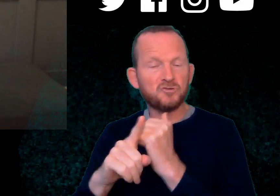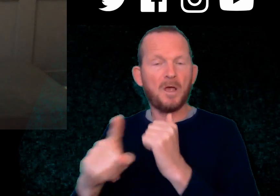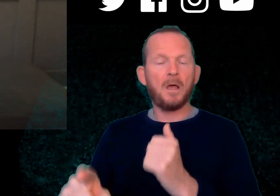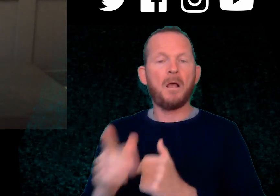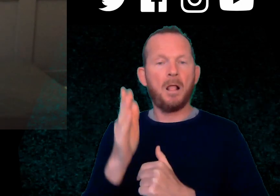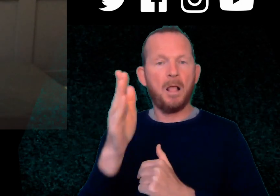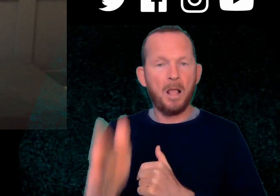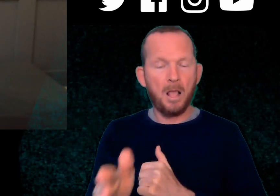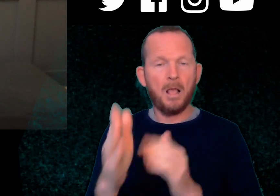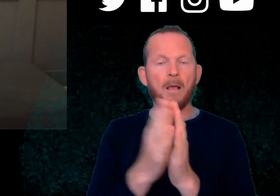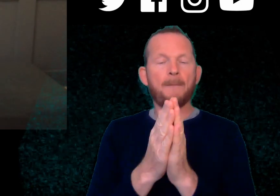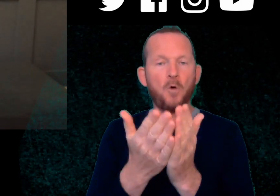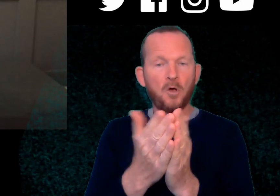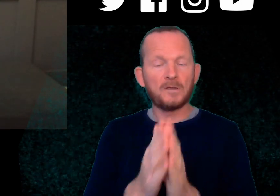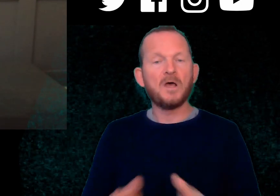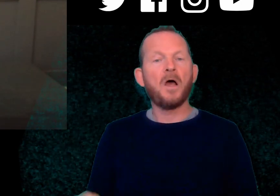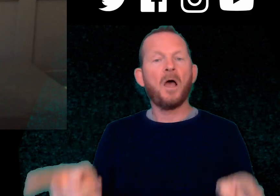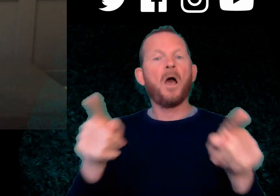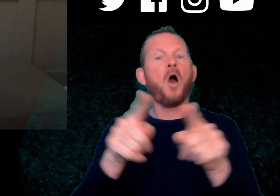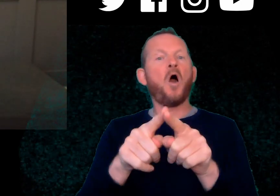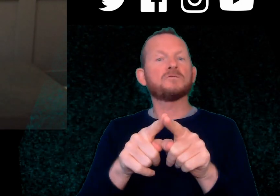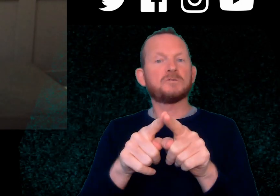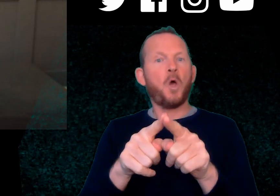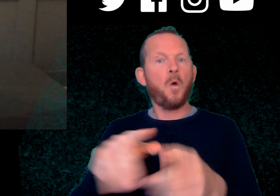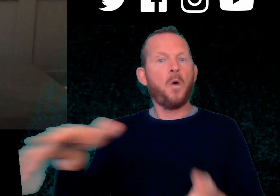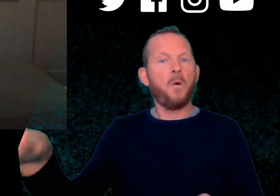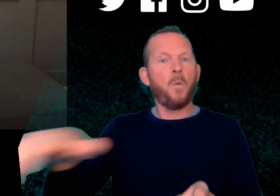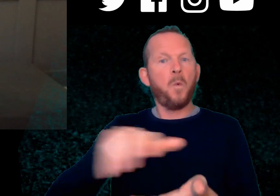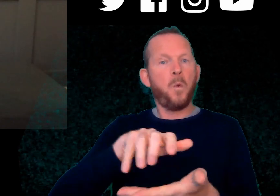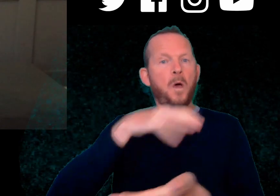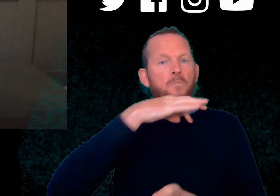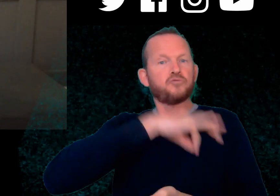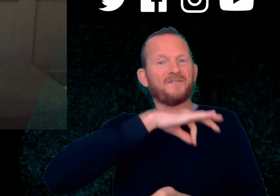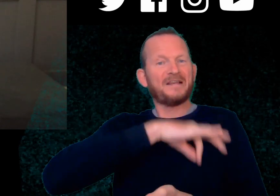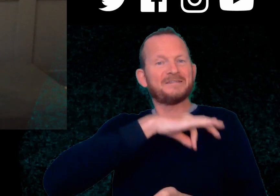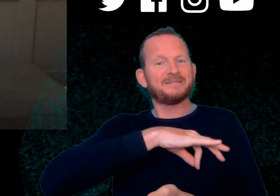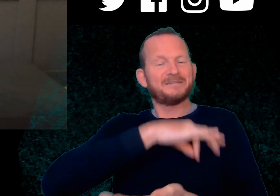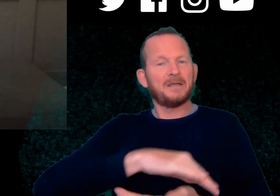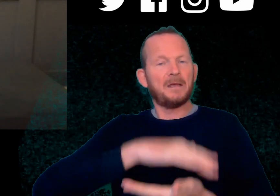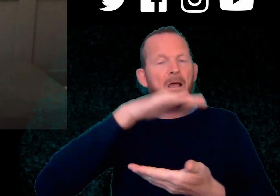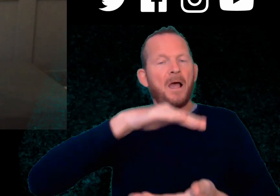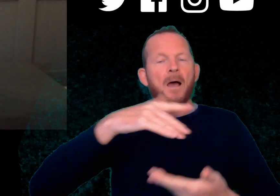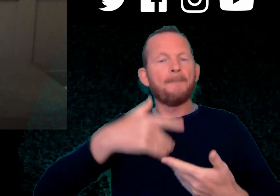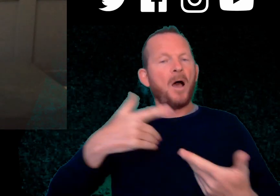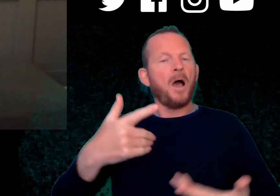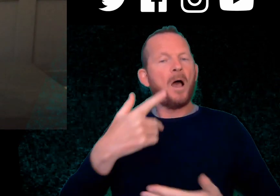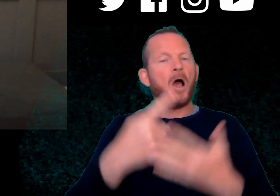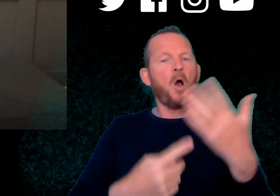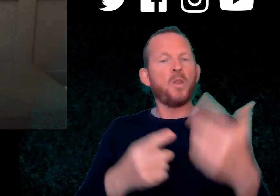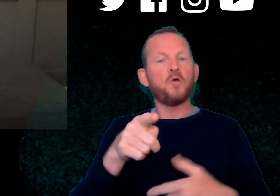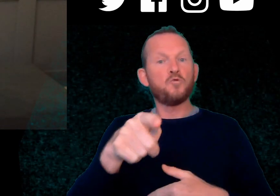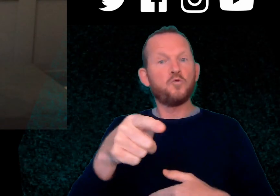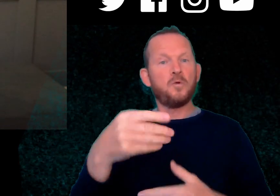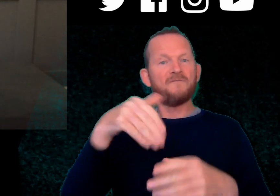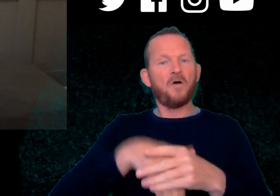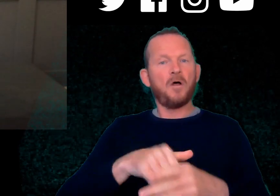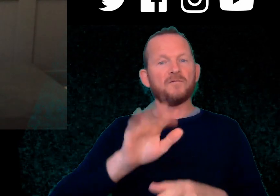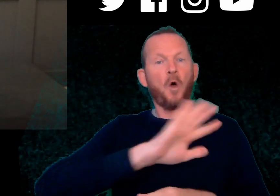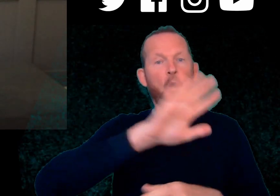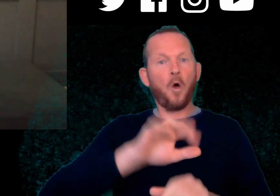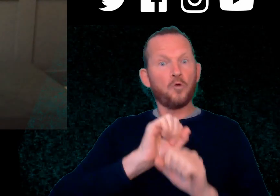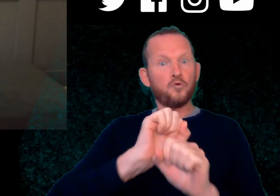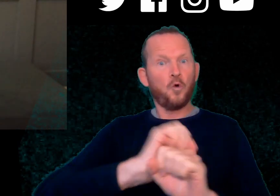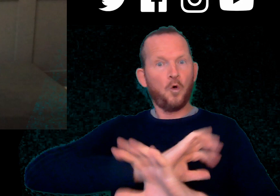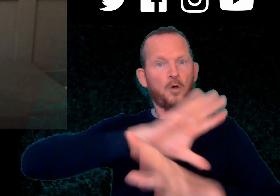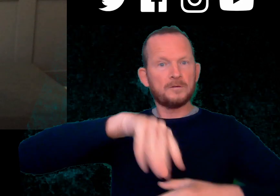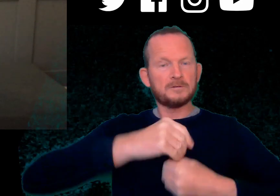and direction for the books, and you also retain all of the profits associated with the books because you've not got anyone else involved, so it's all